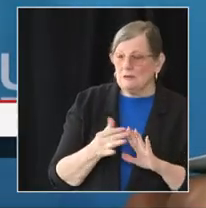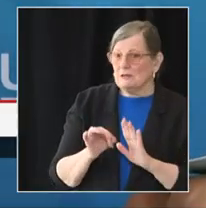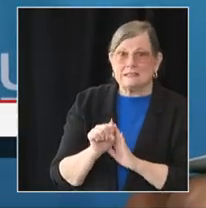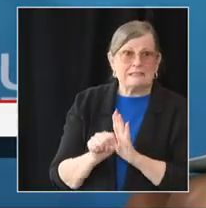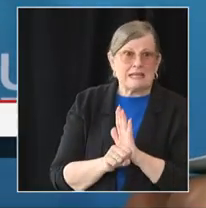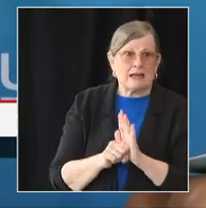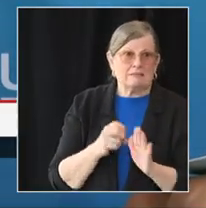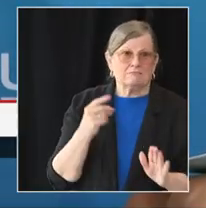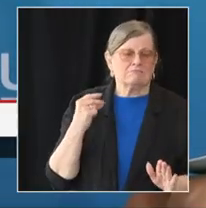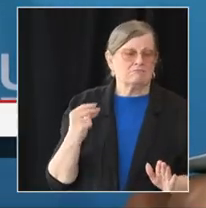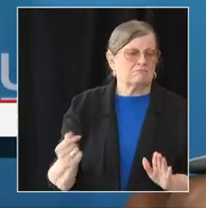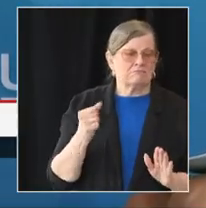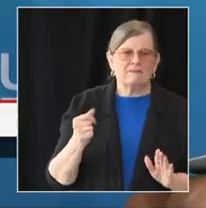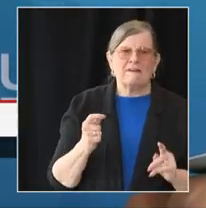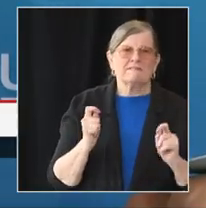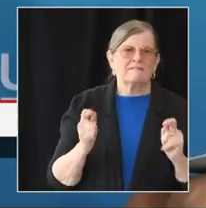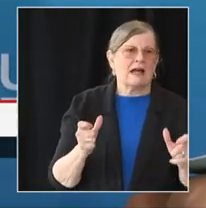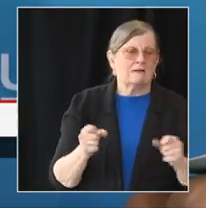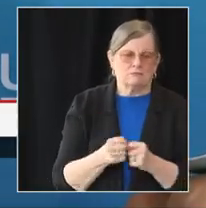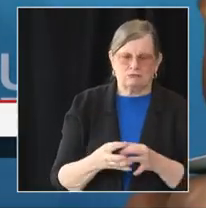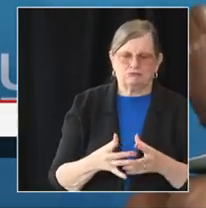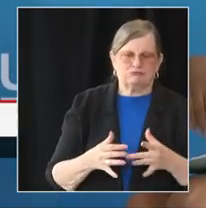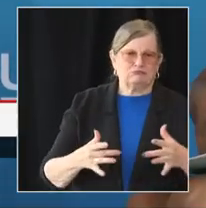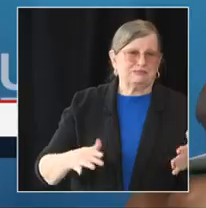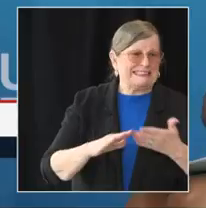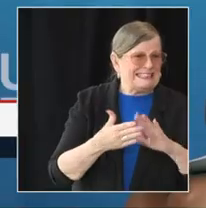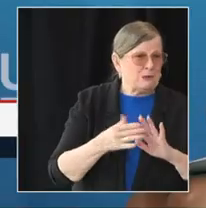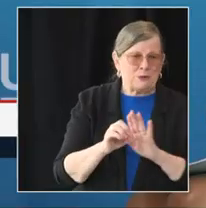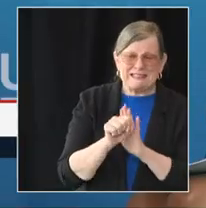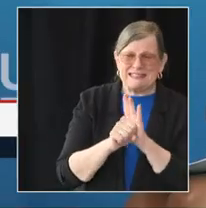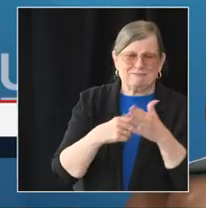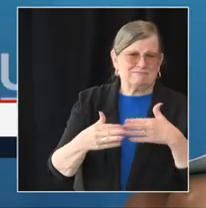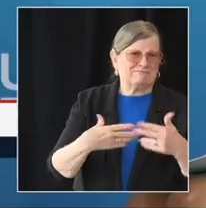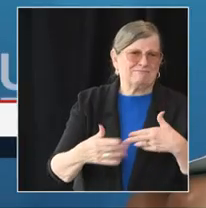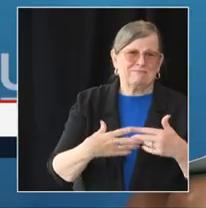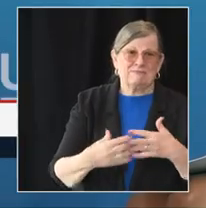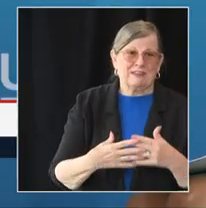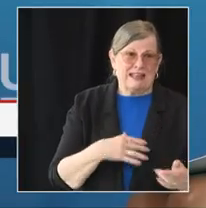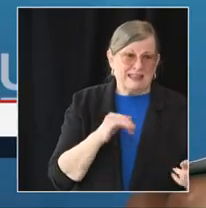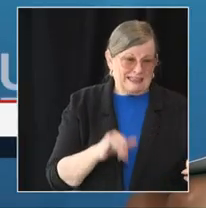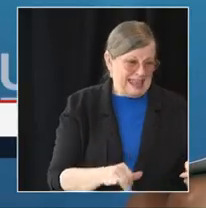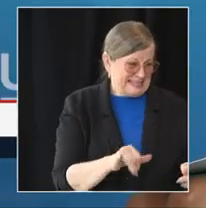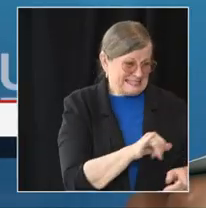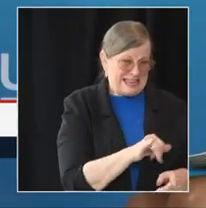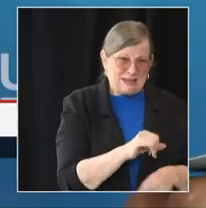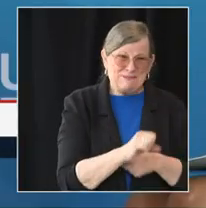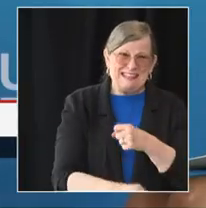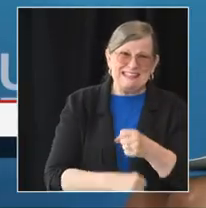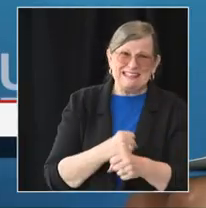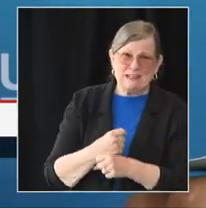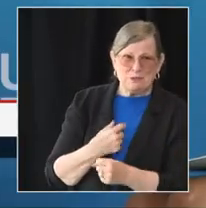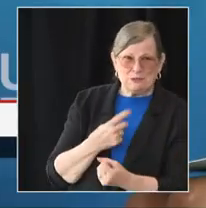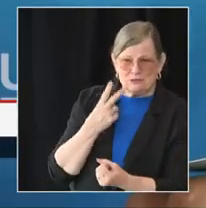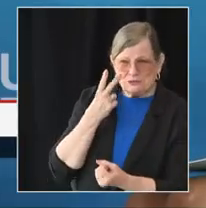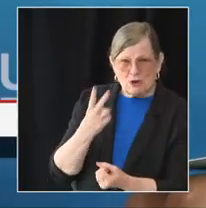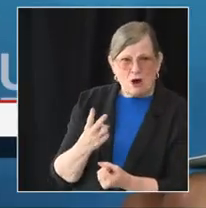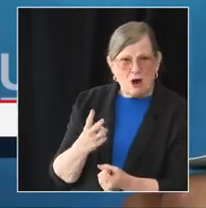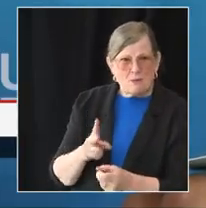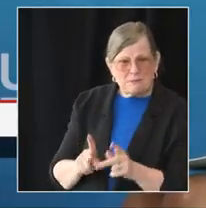growing. In 2024, we saw our tourism rebound